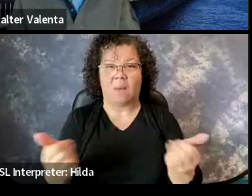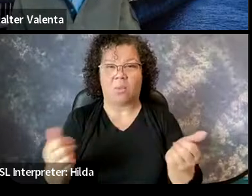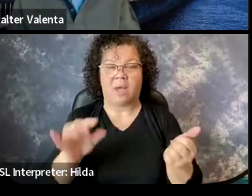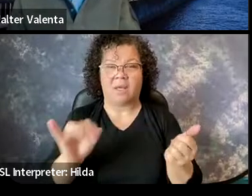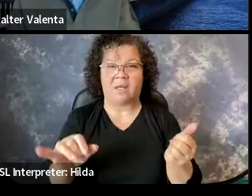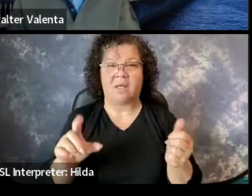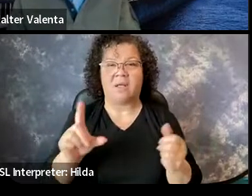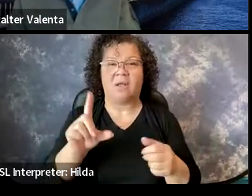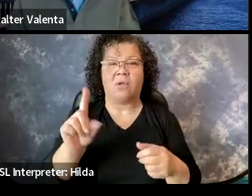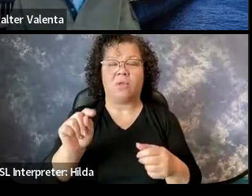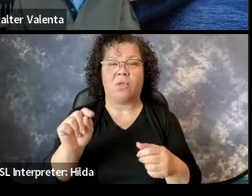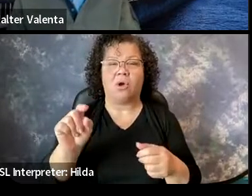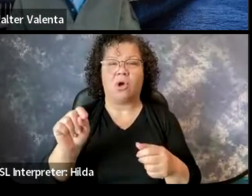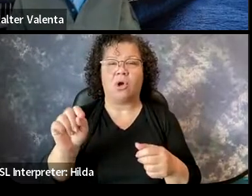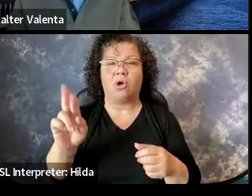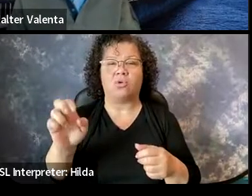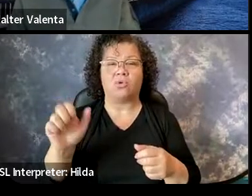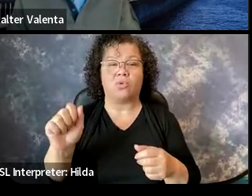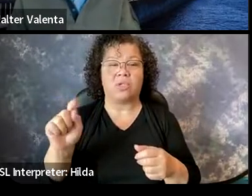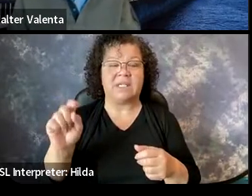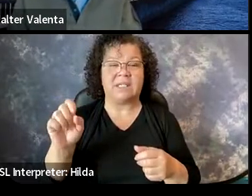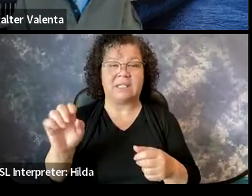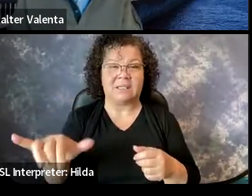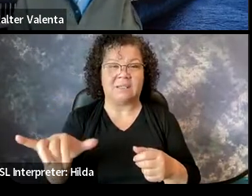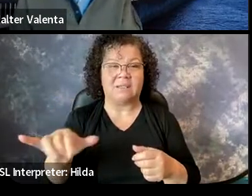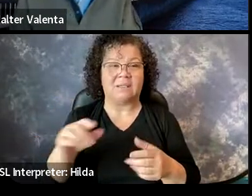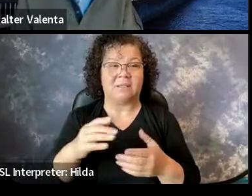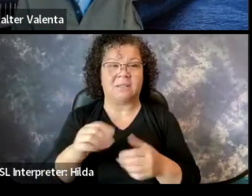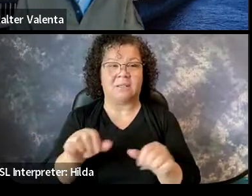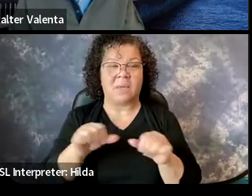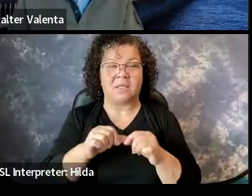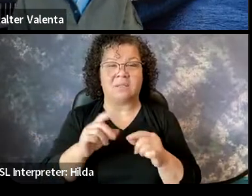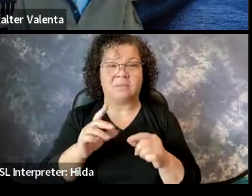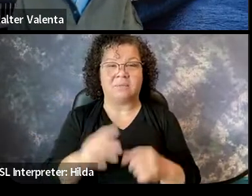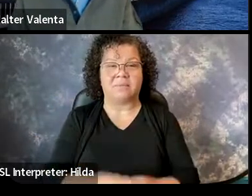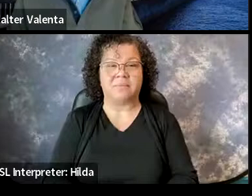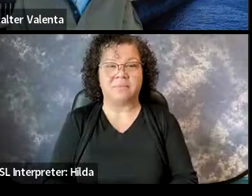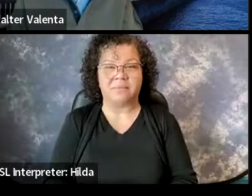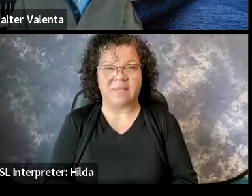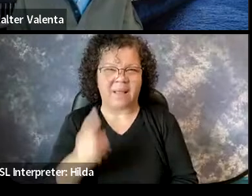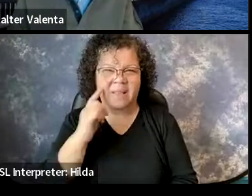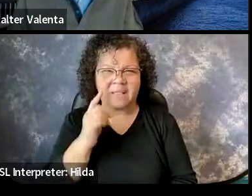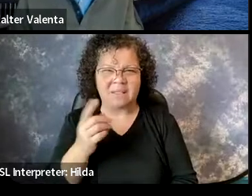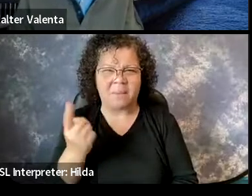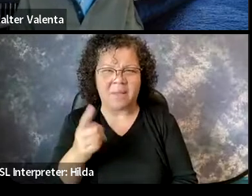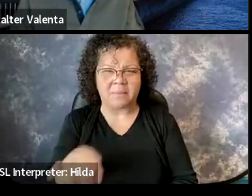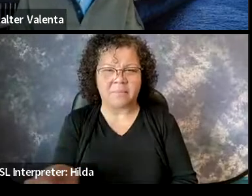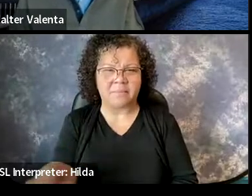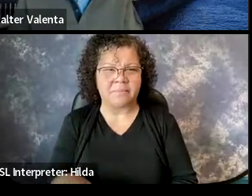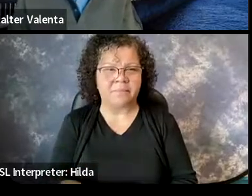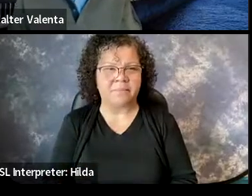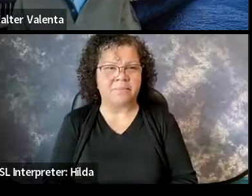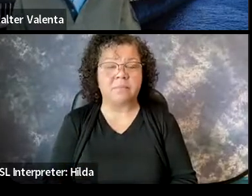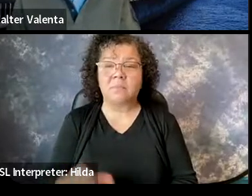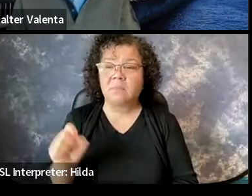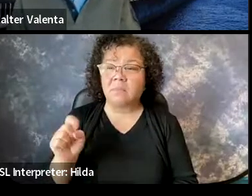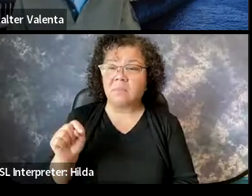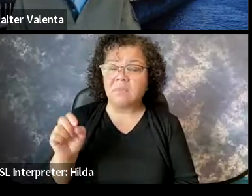it's a little bit separate and apart from to some degree. Steve?